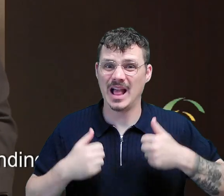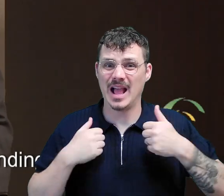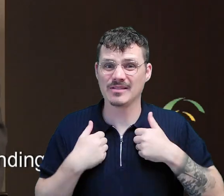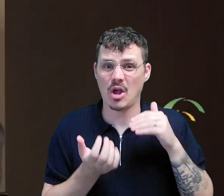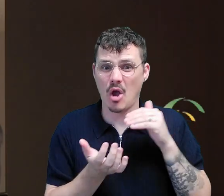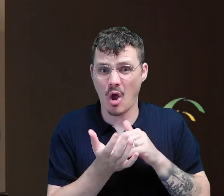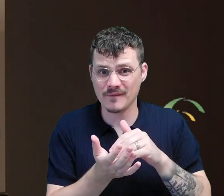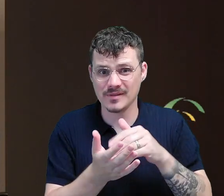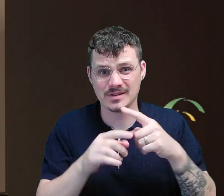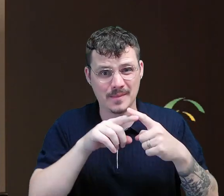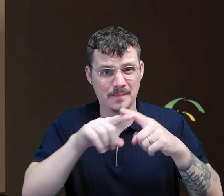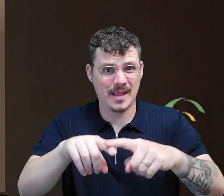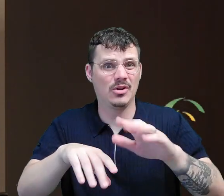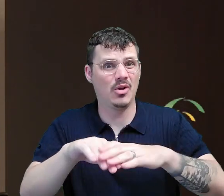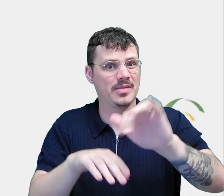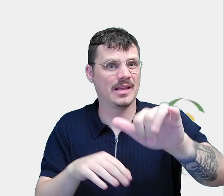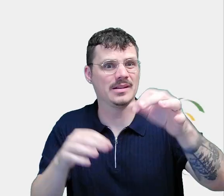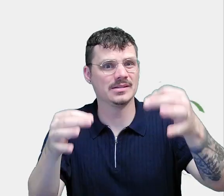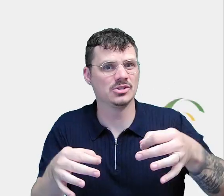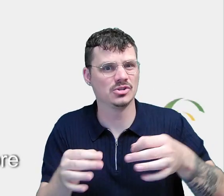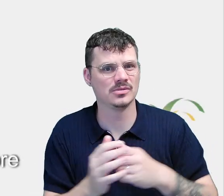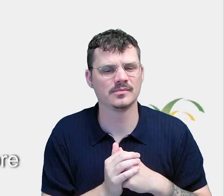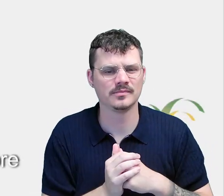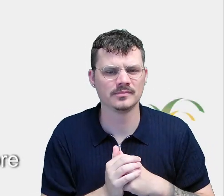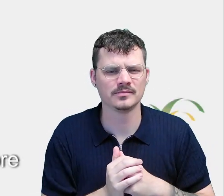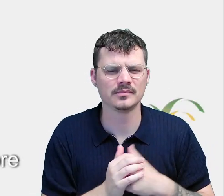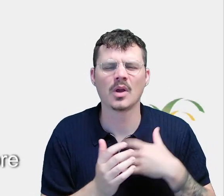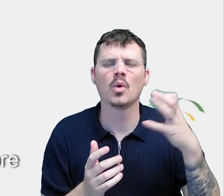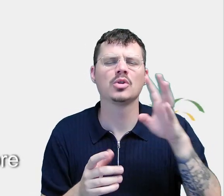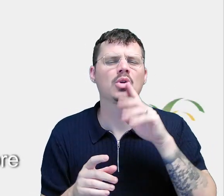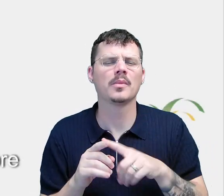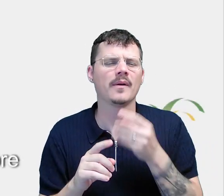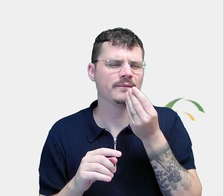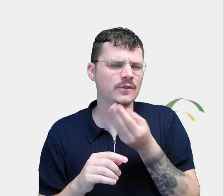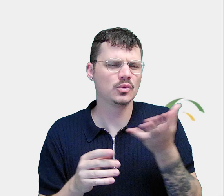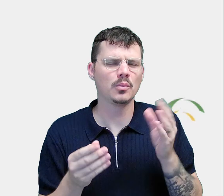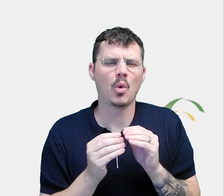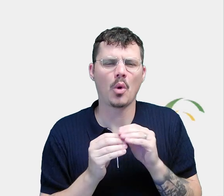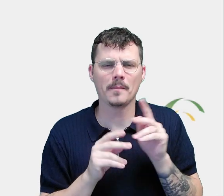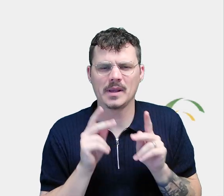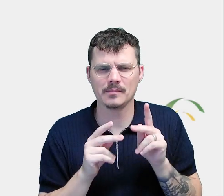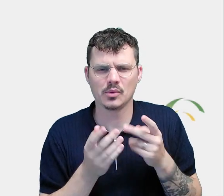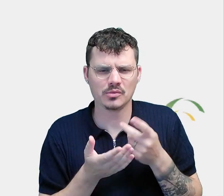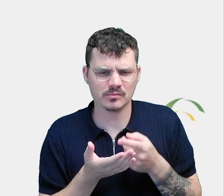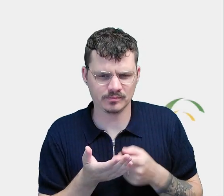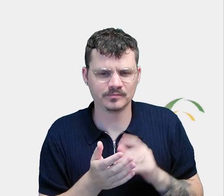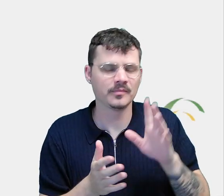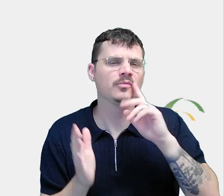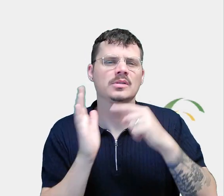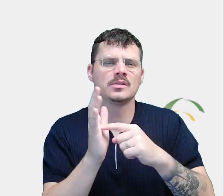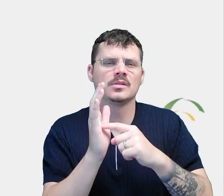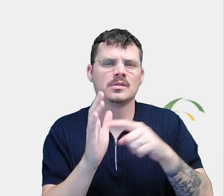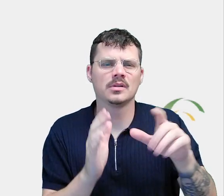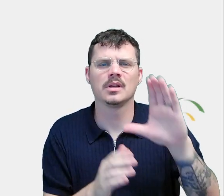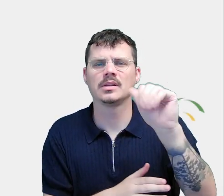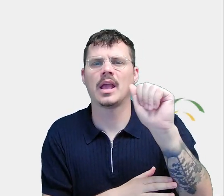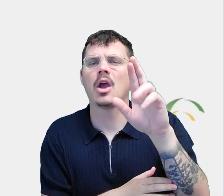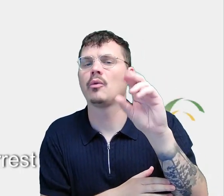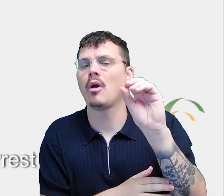often depending on that. I just wanted to talk about a few more people. For example,